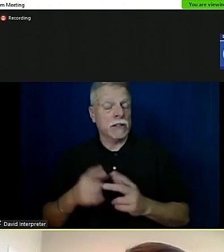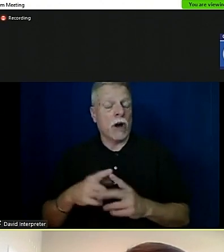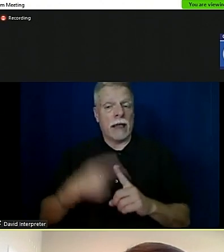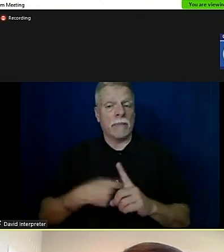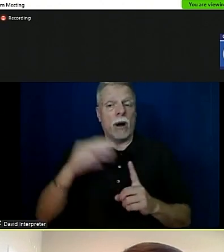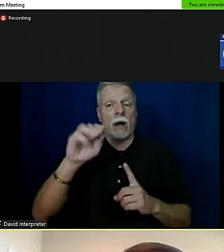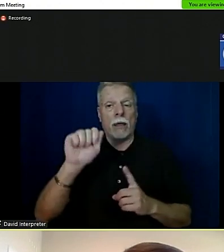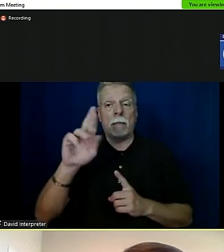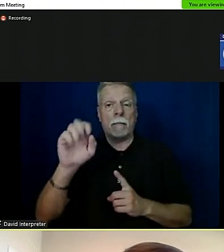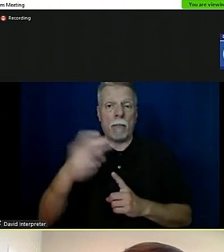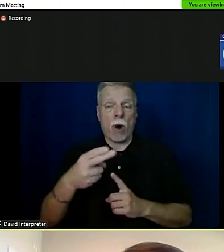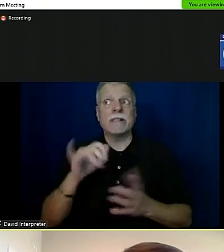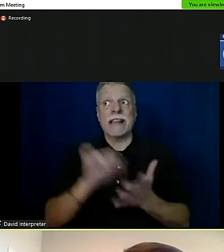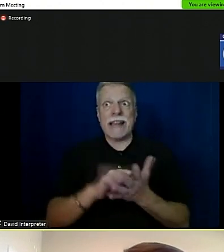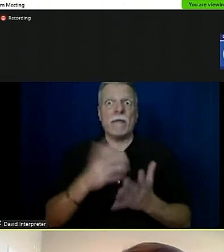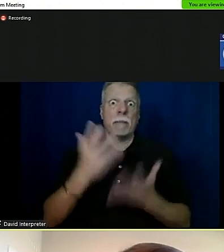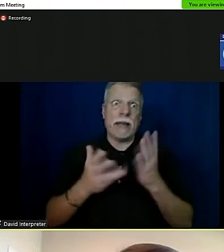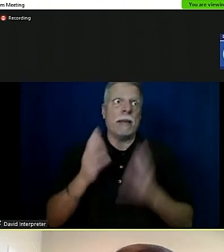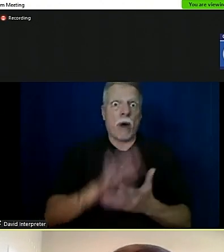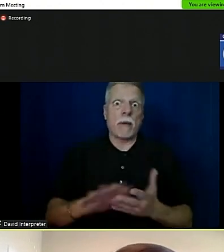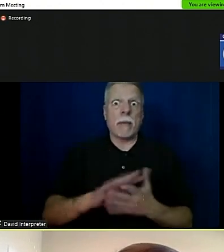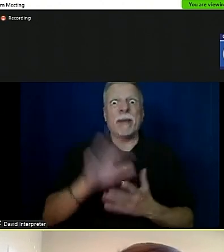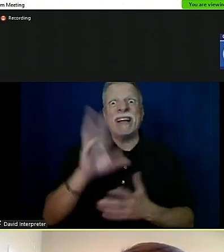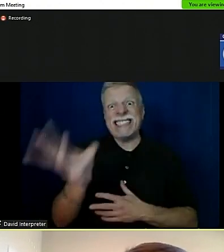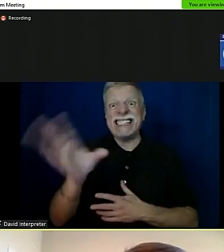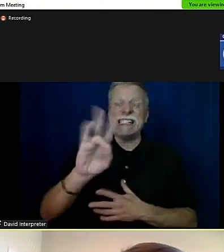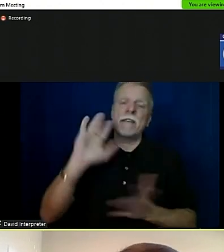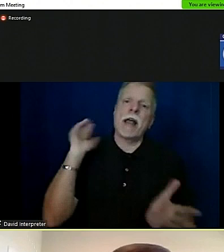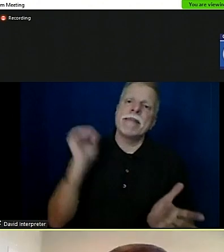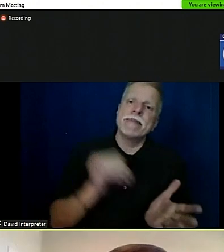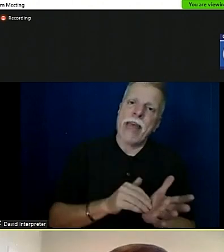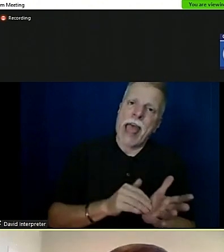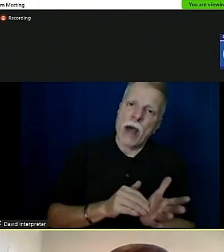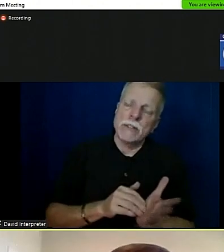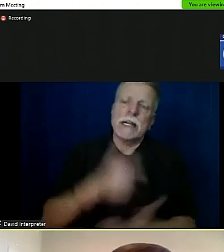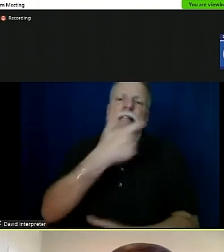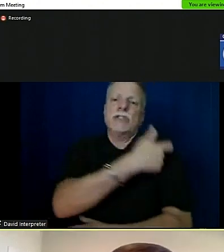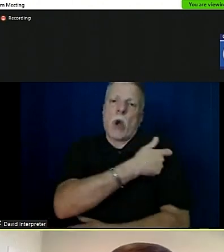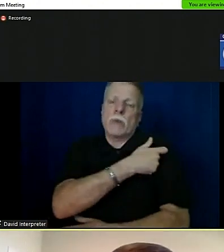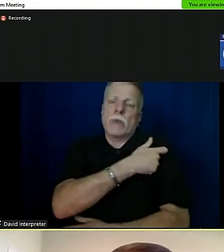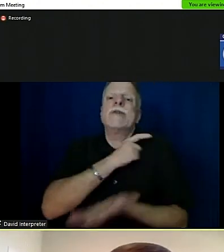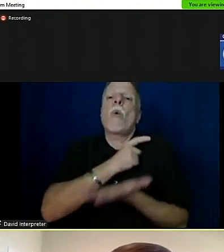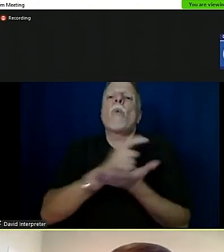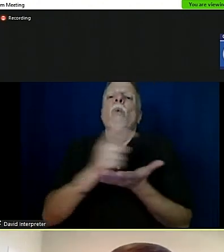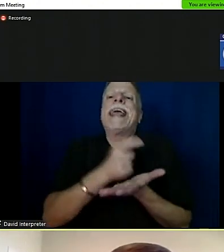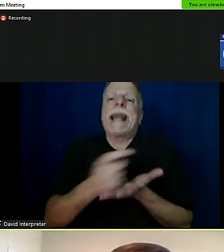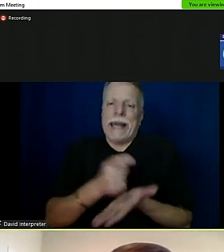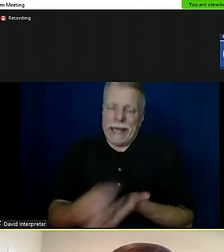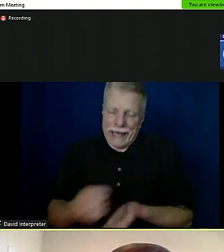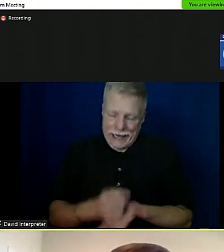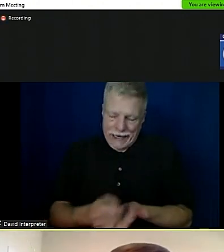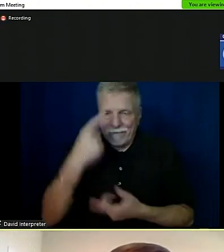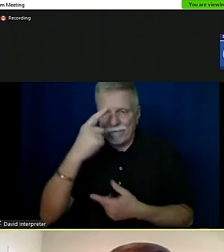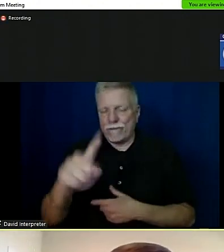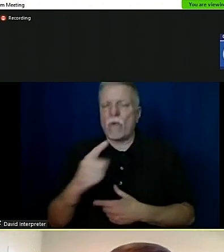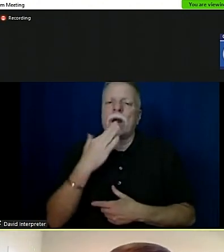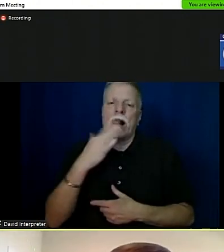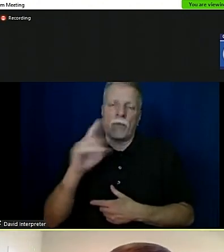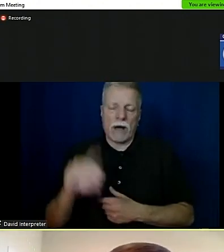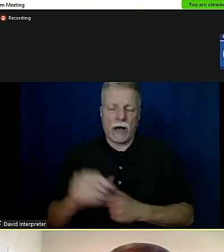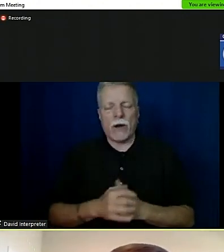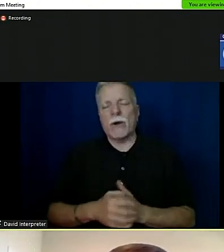about 67,000 a week for Colorado. So yeah, that's part of our equation. Haven't had any, we have no